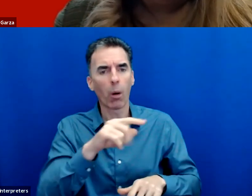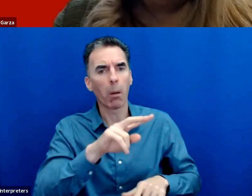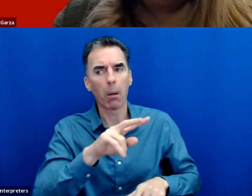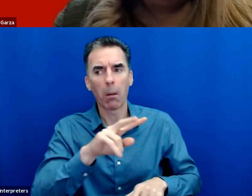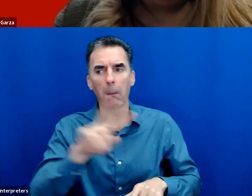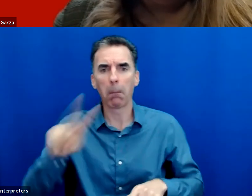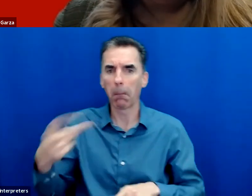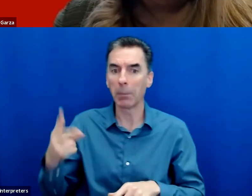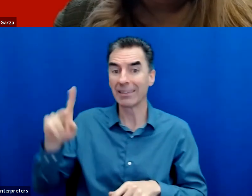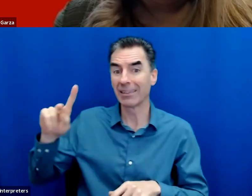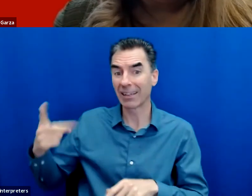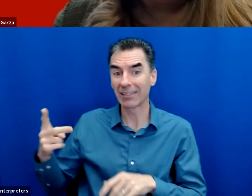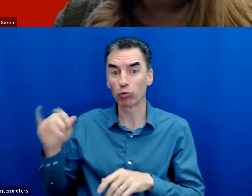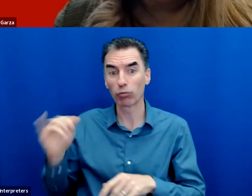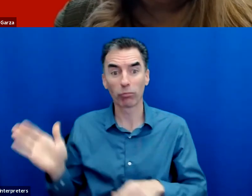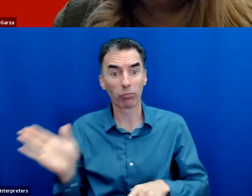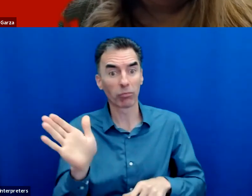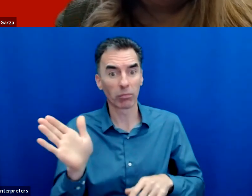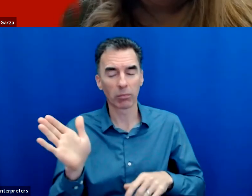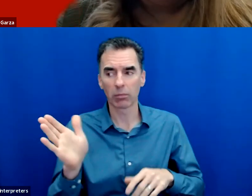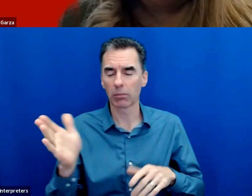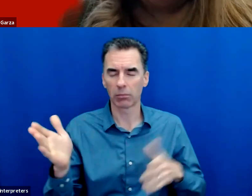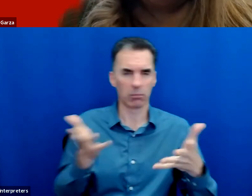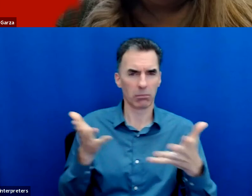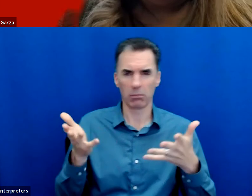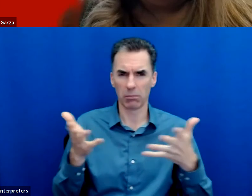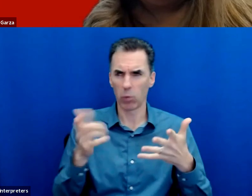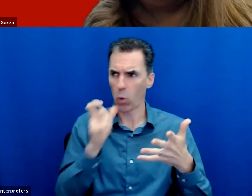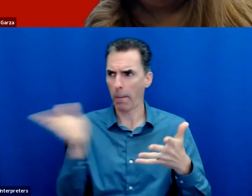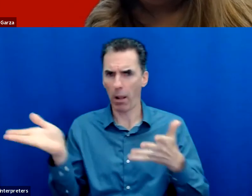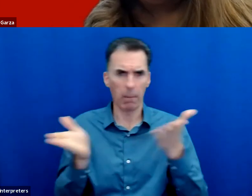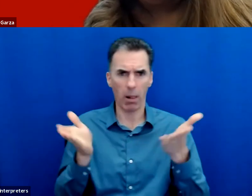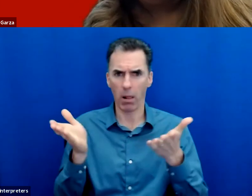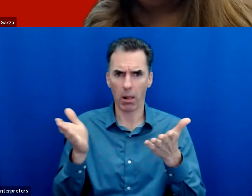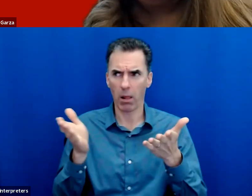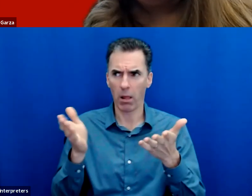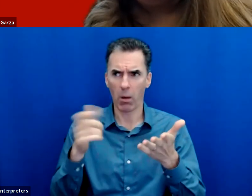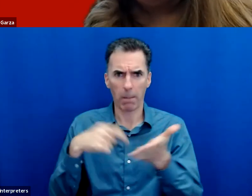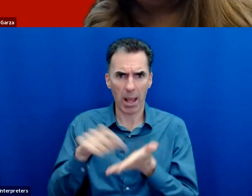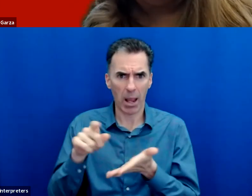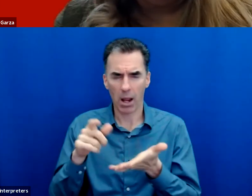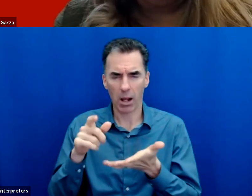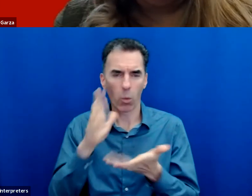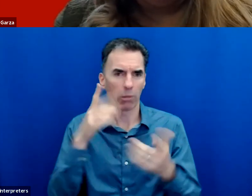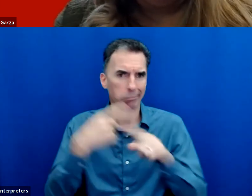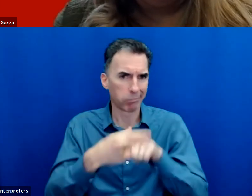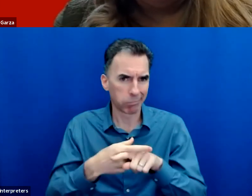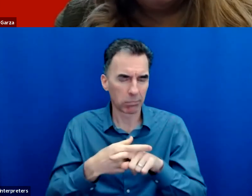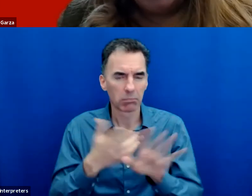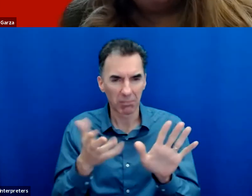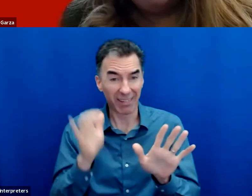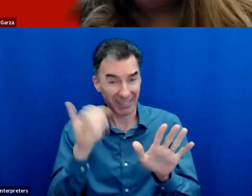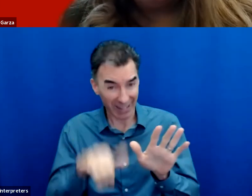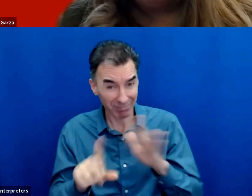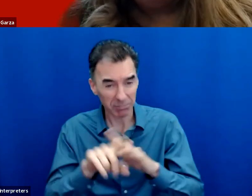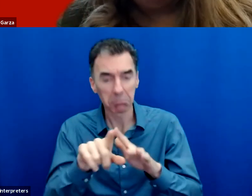have, you may come across some coordination or billing issues. So if you have that situation and you want to talk it out more with